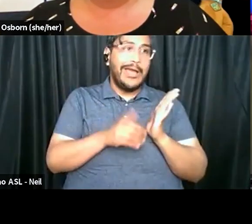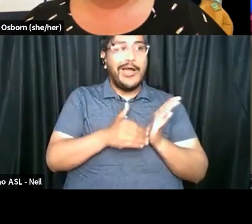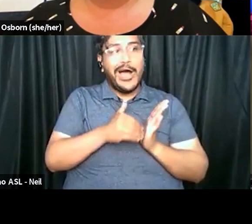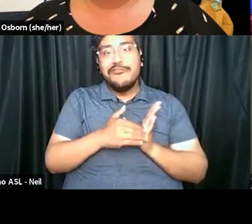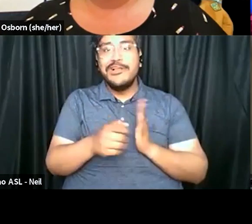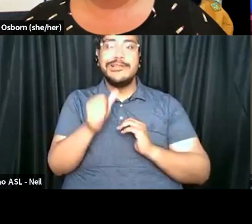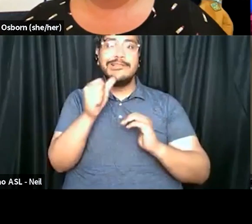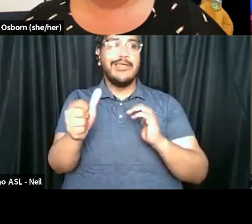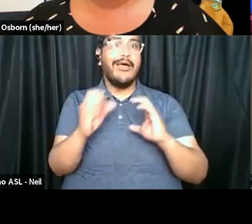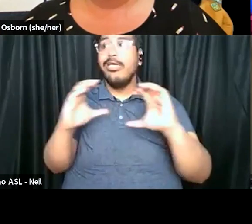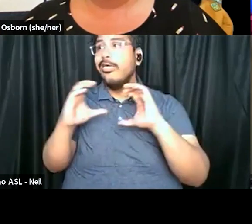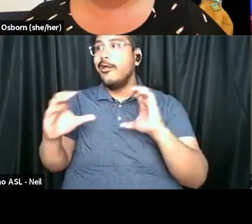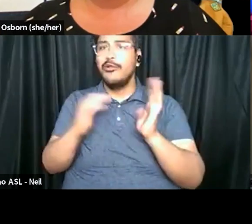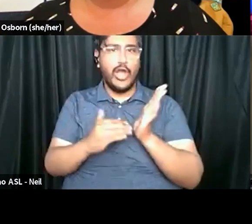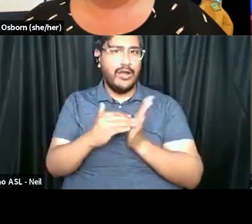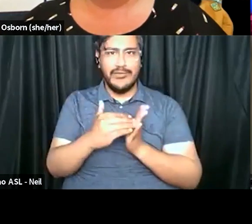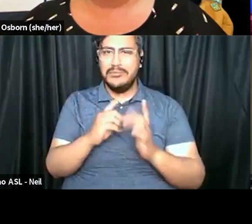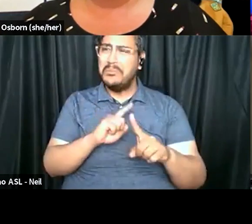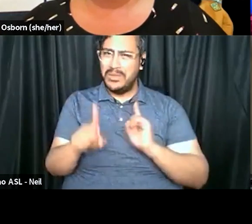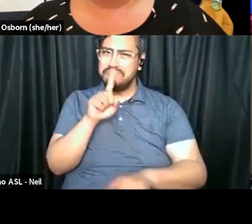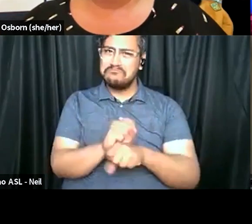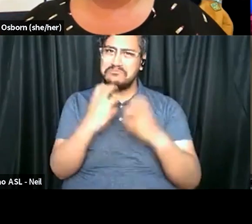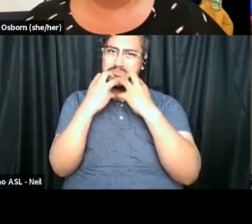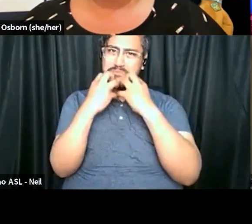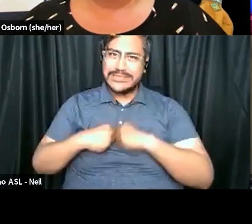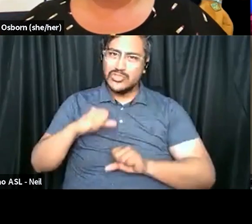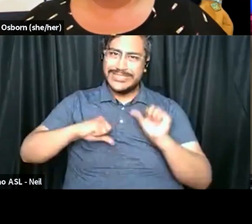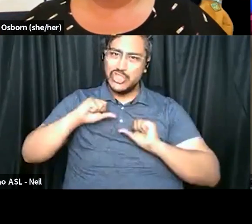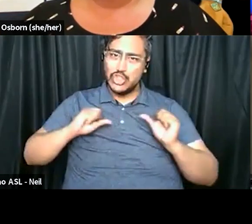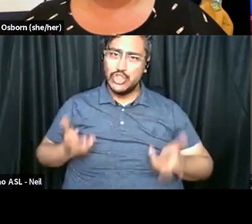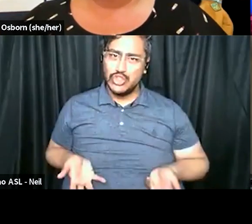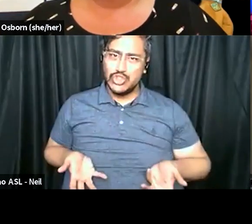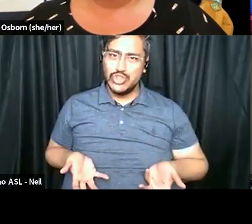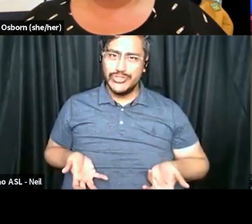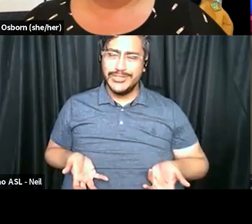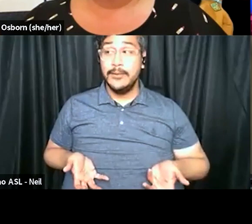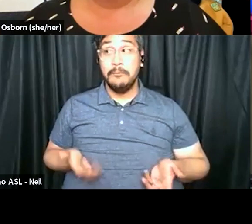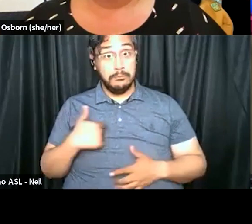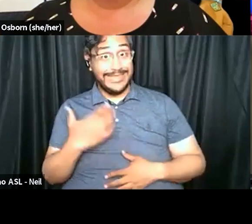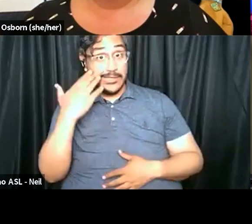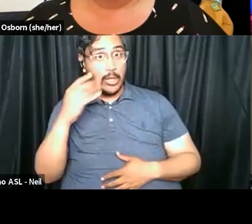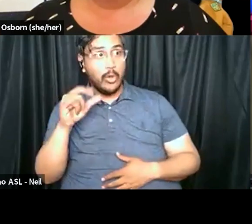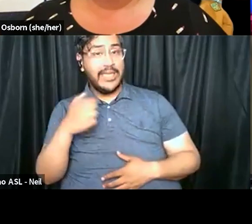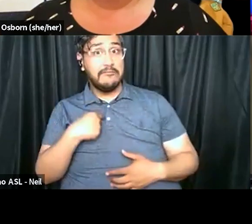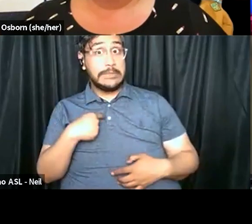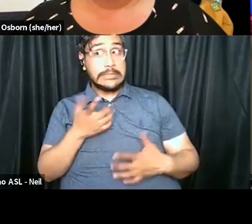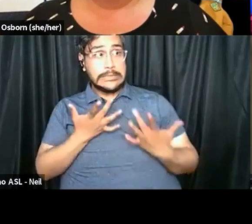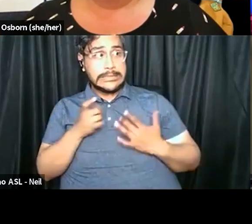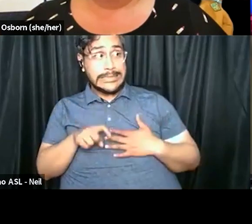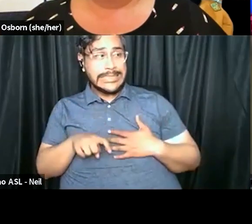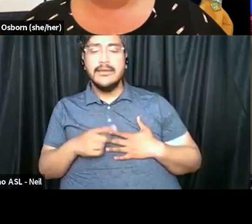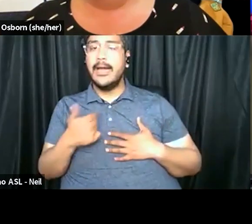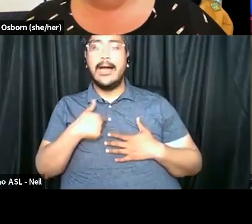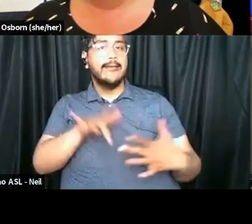regularly, we love each other deeply. And I know that if I ever needed to, I could reach out to any one of these women and